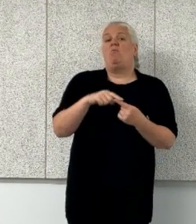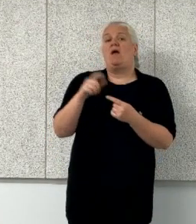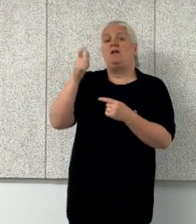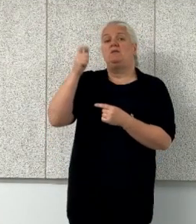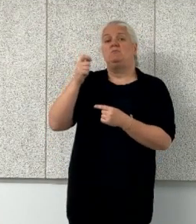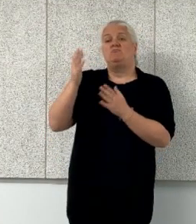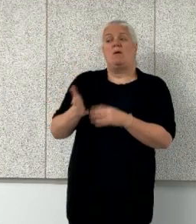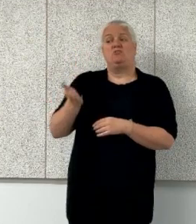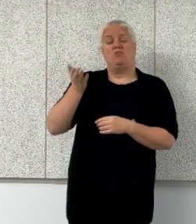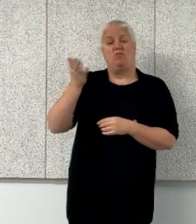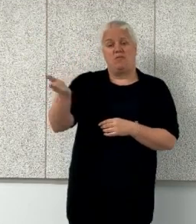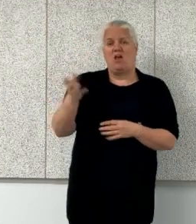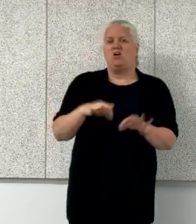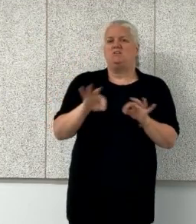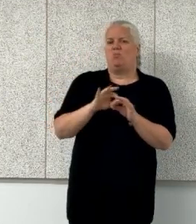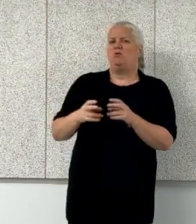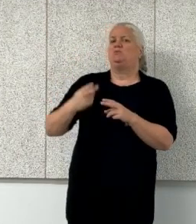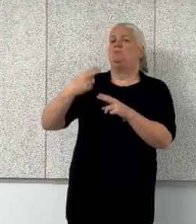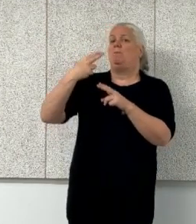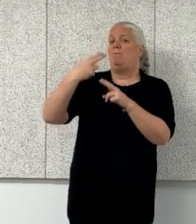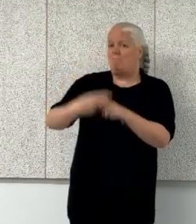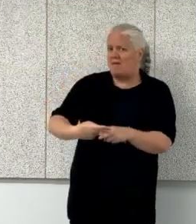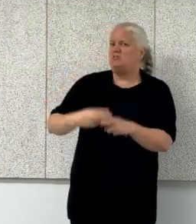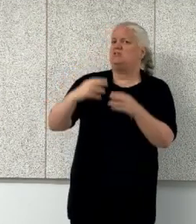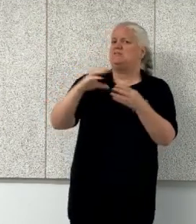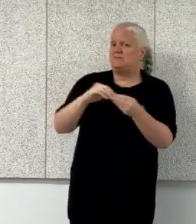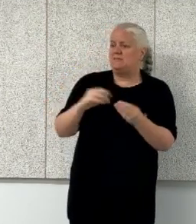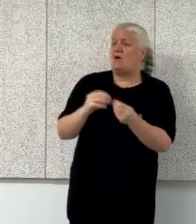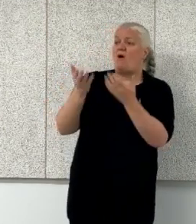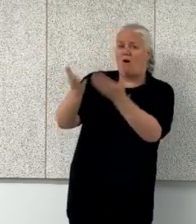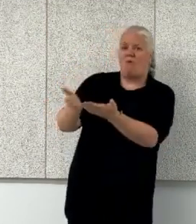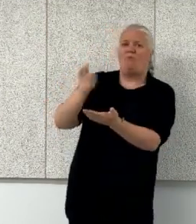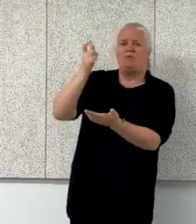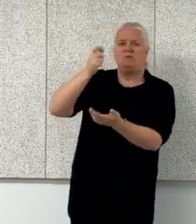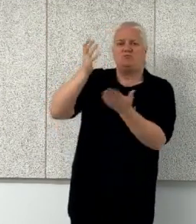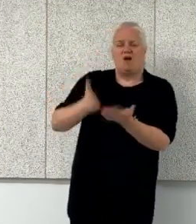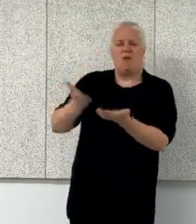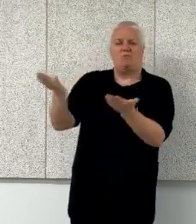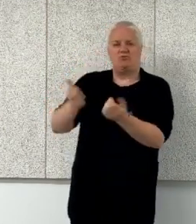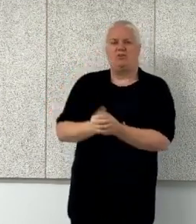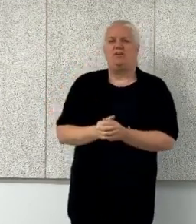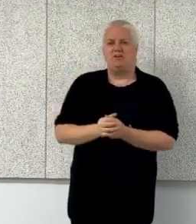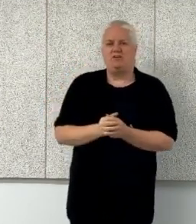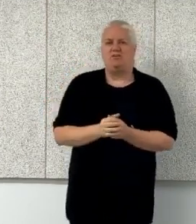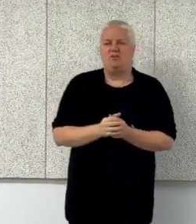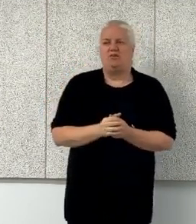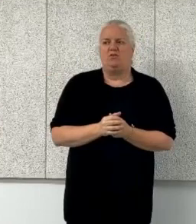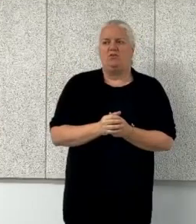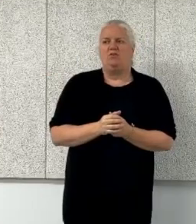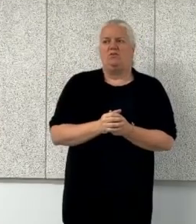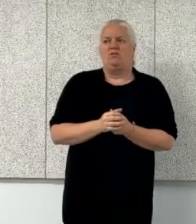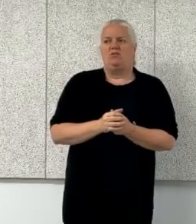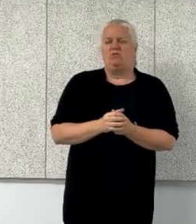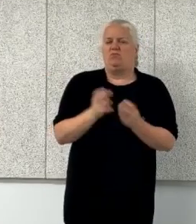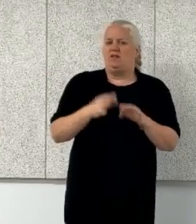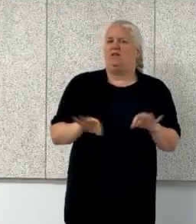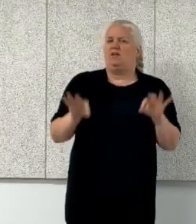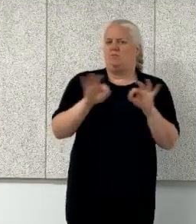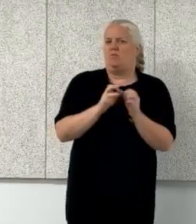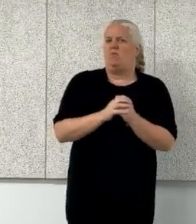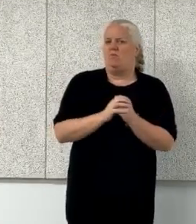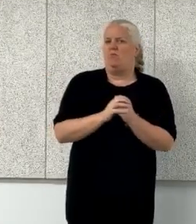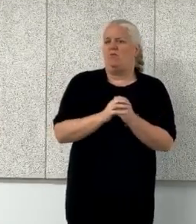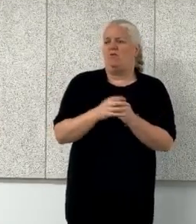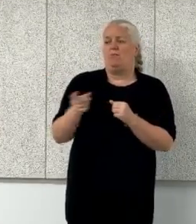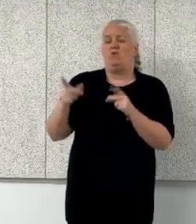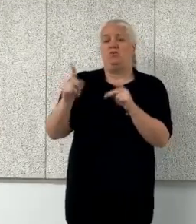that's such an important mm-hmm. element to marketing, is the experience when you're there. Really, it needs to be, like, from A to Z, from when you see your first ad or